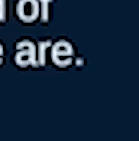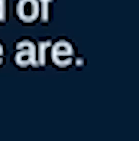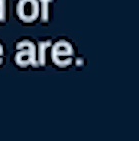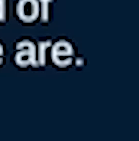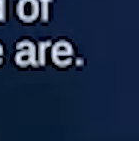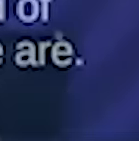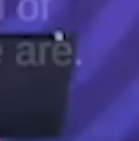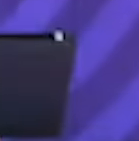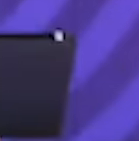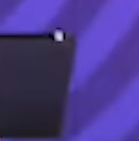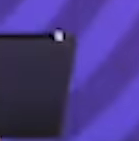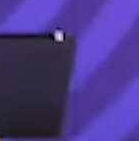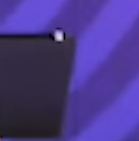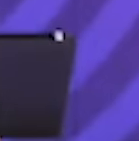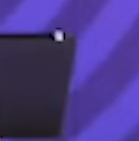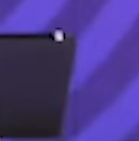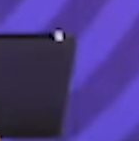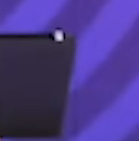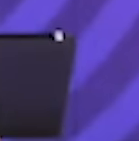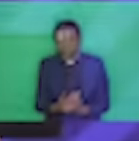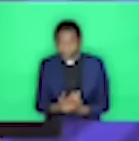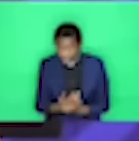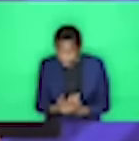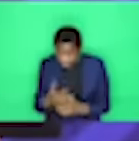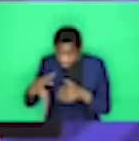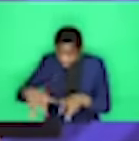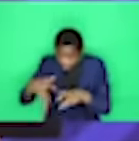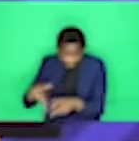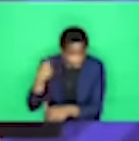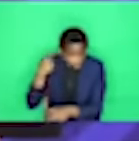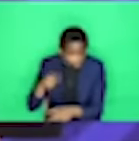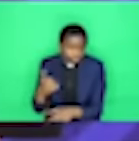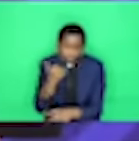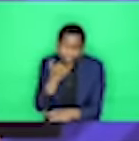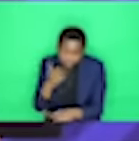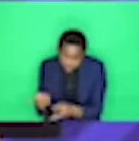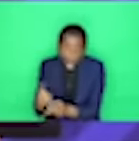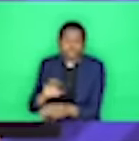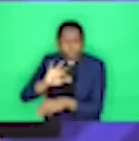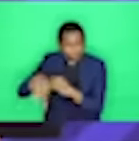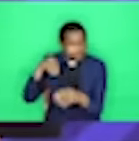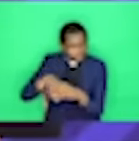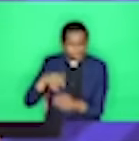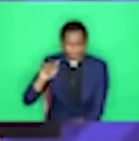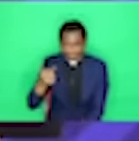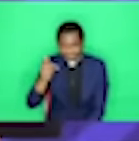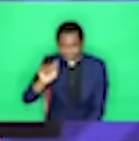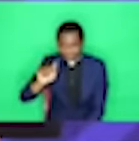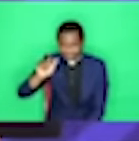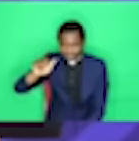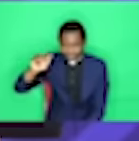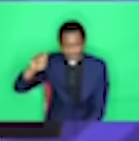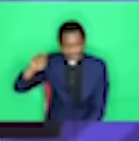you na pray anybia. Illegal mining is corruption. Kalam saying so and non so a pray. Illegal connection